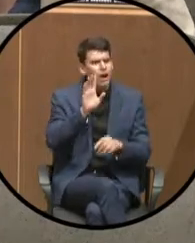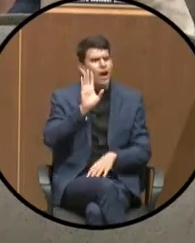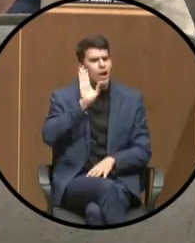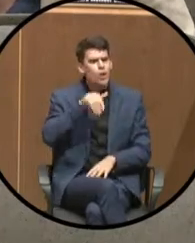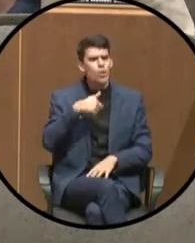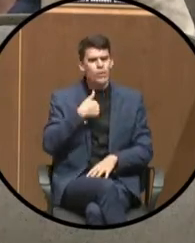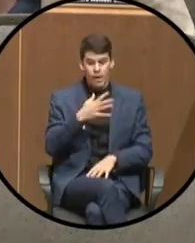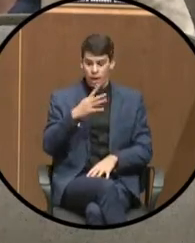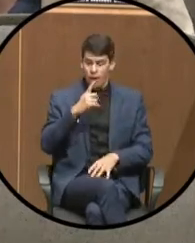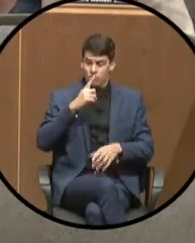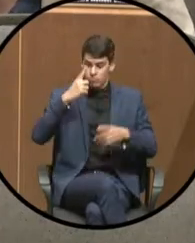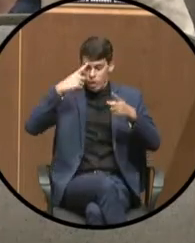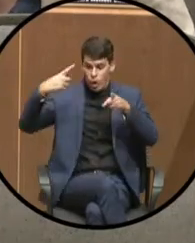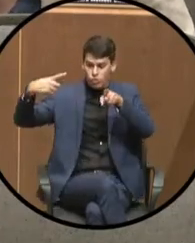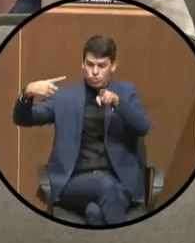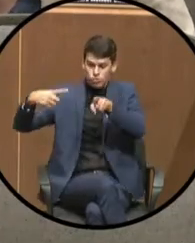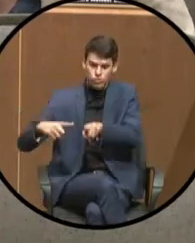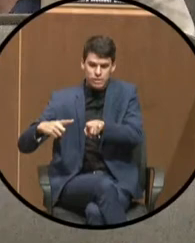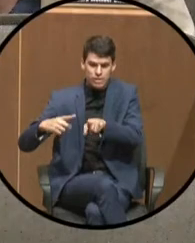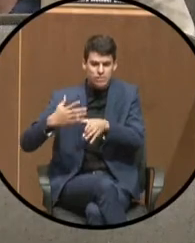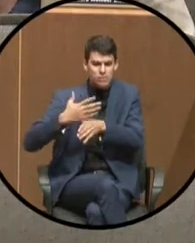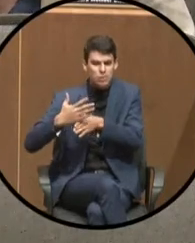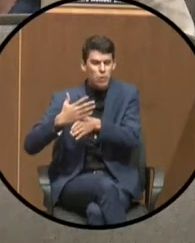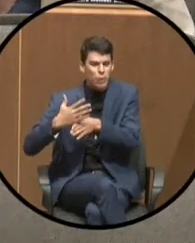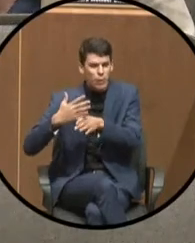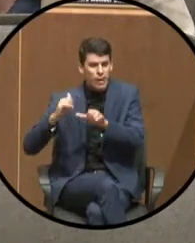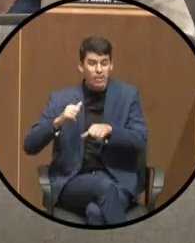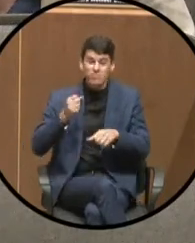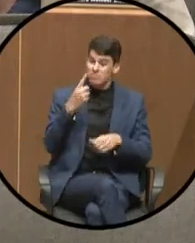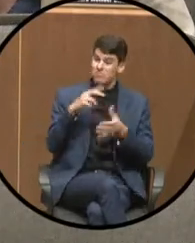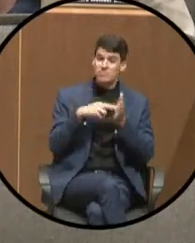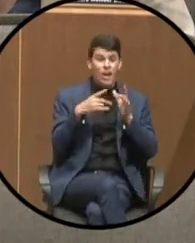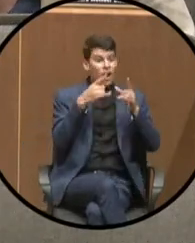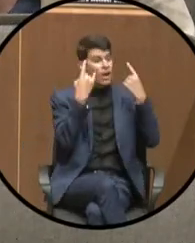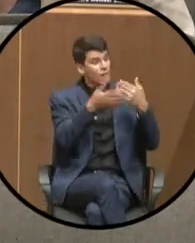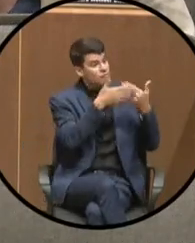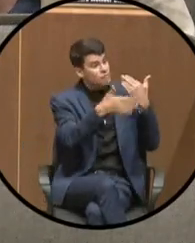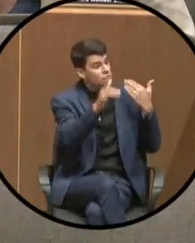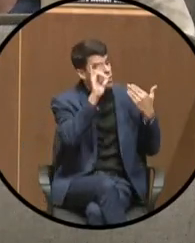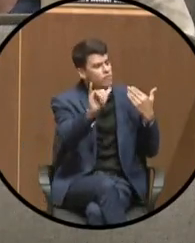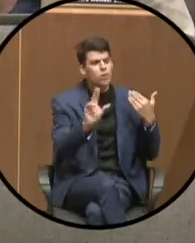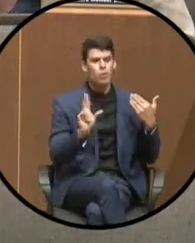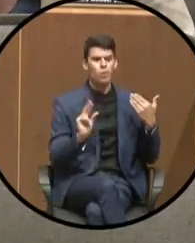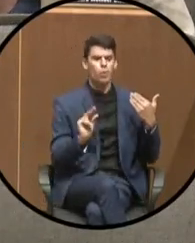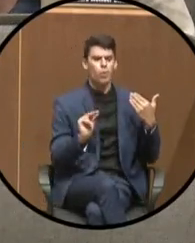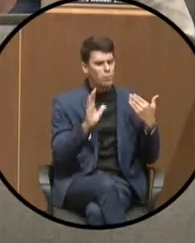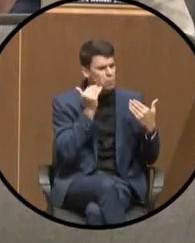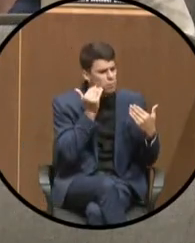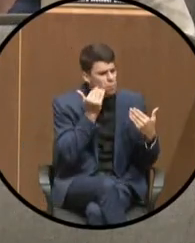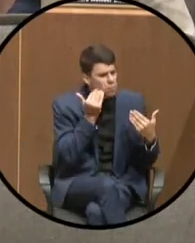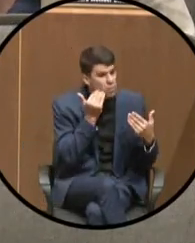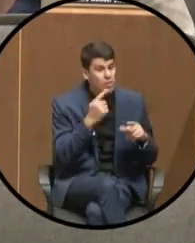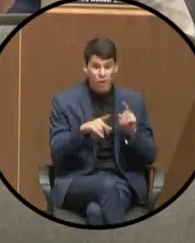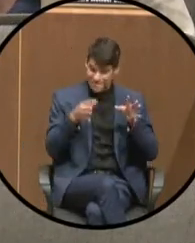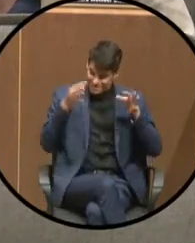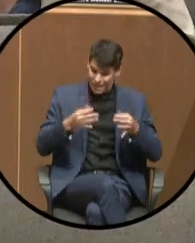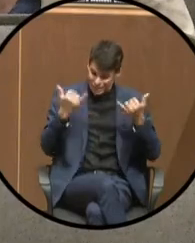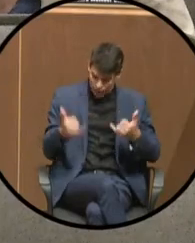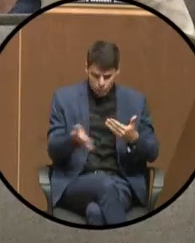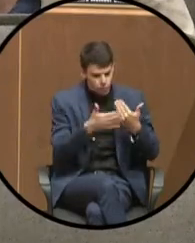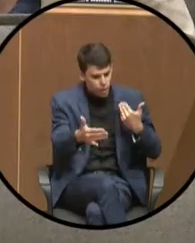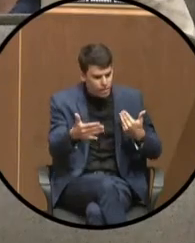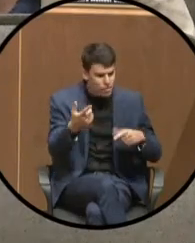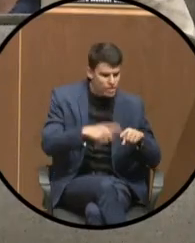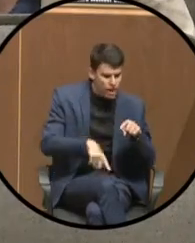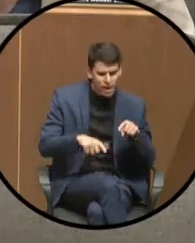reasonable compromise. We're not gonna wear masks forever, but we don't need to decide forever right now. And right now, we know